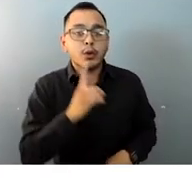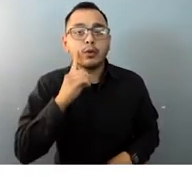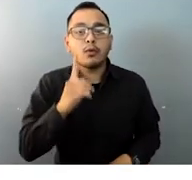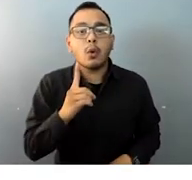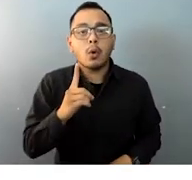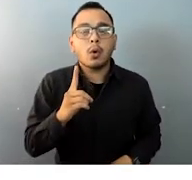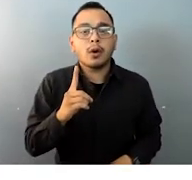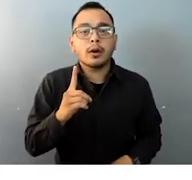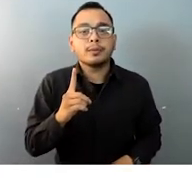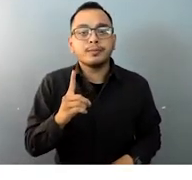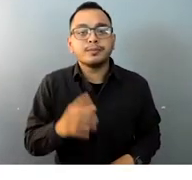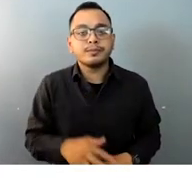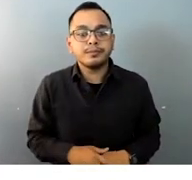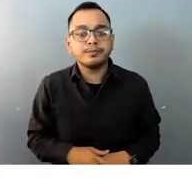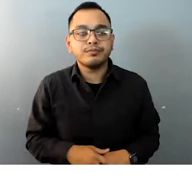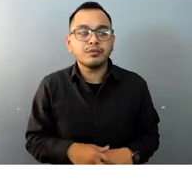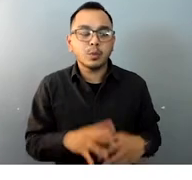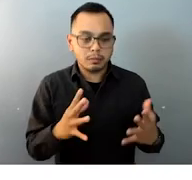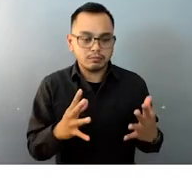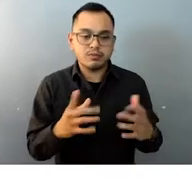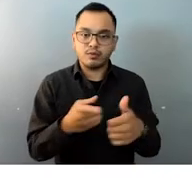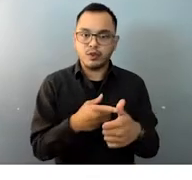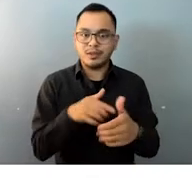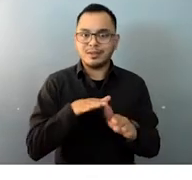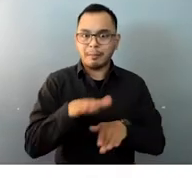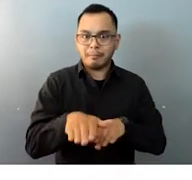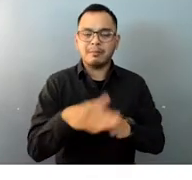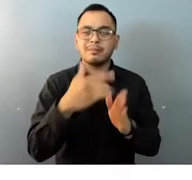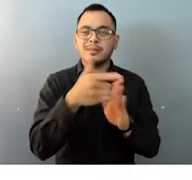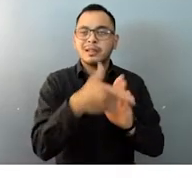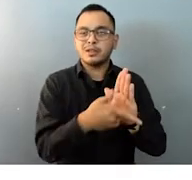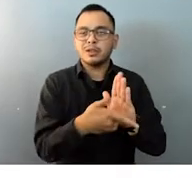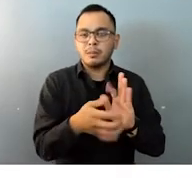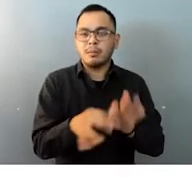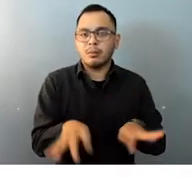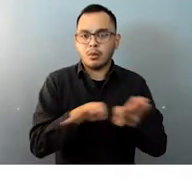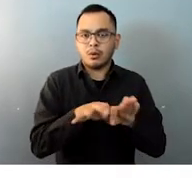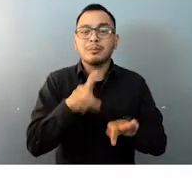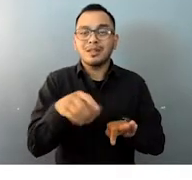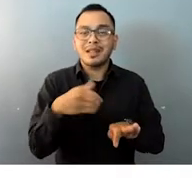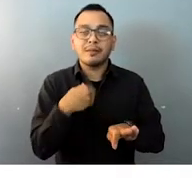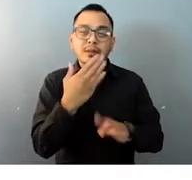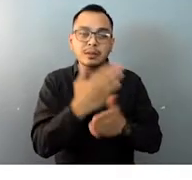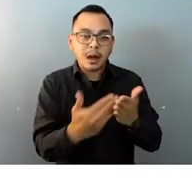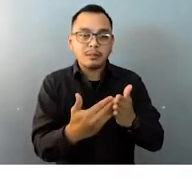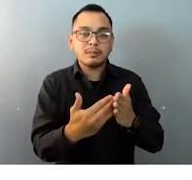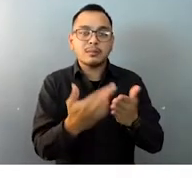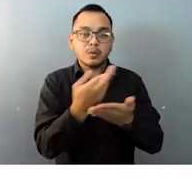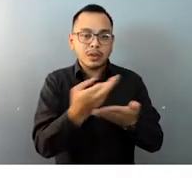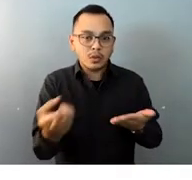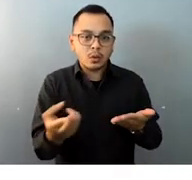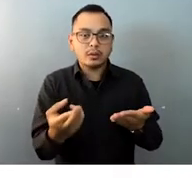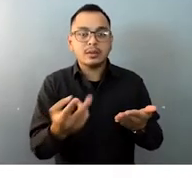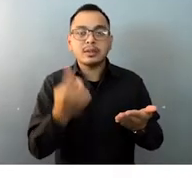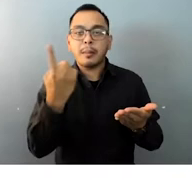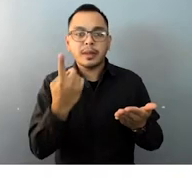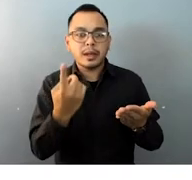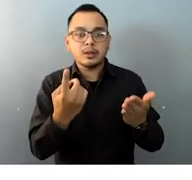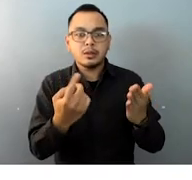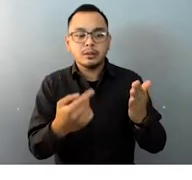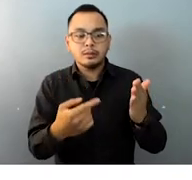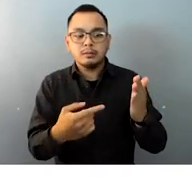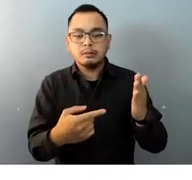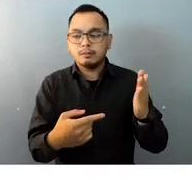Sure. I think, for a first step, the legislation is really important because we need to have some resource and some